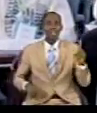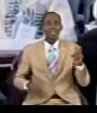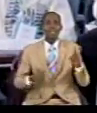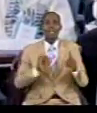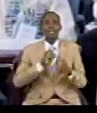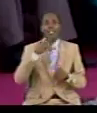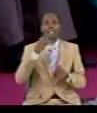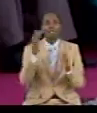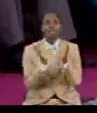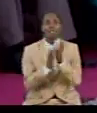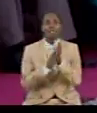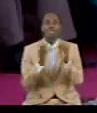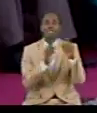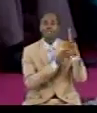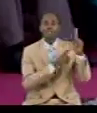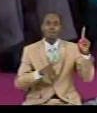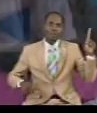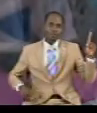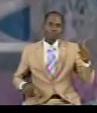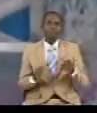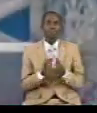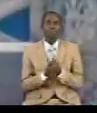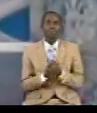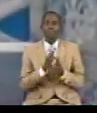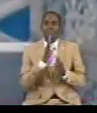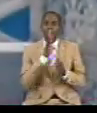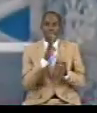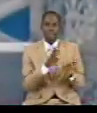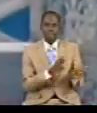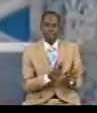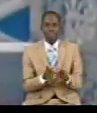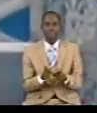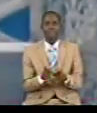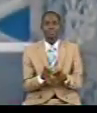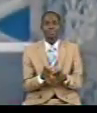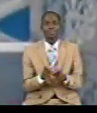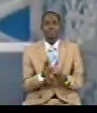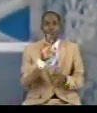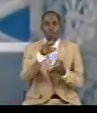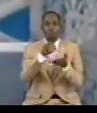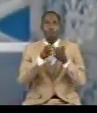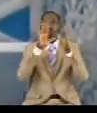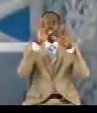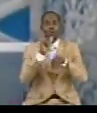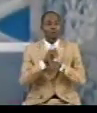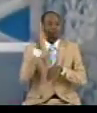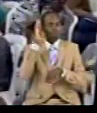Lord. Get ready. Your miracle will not bypass you.